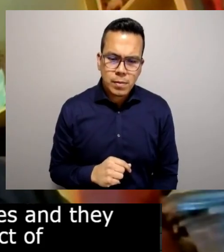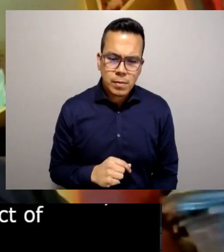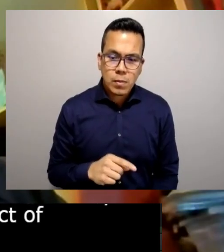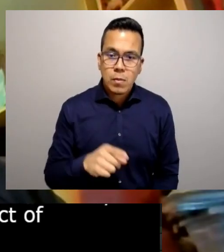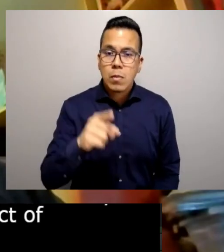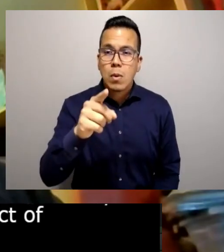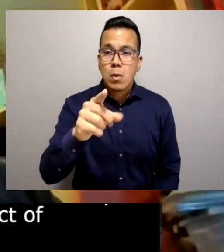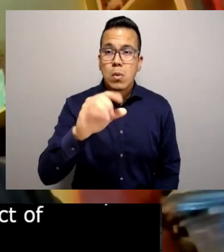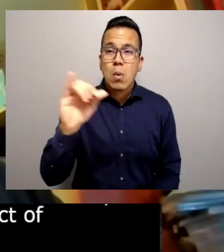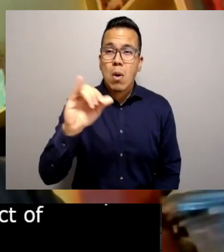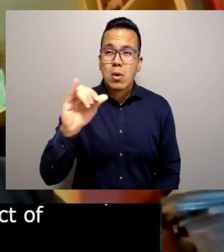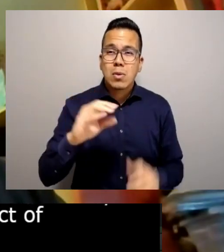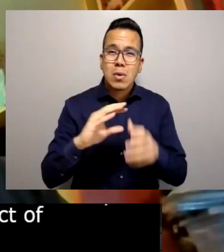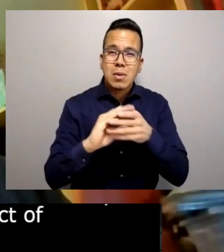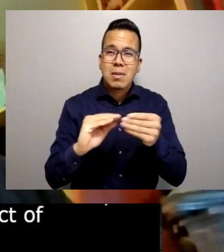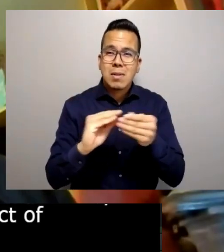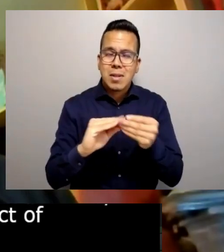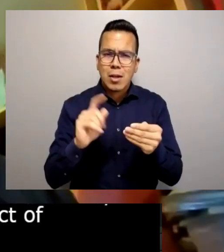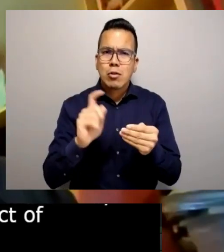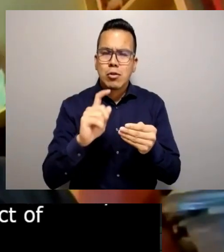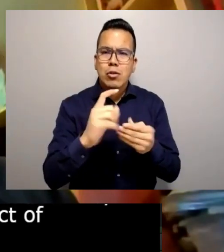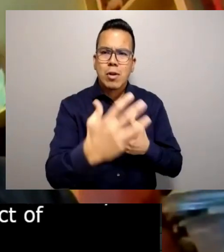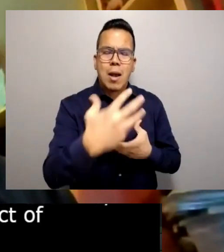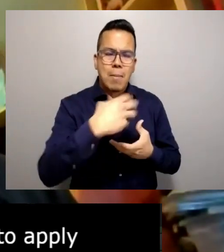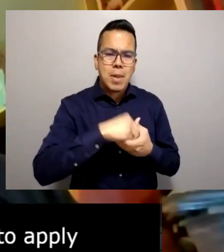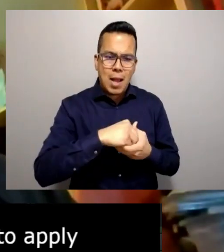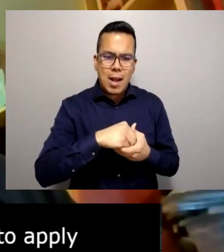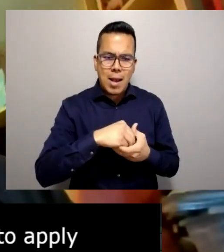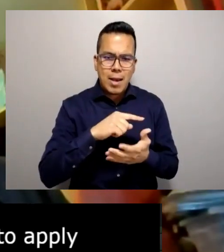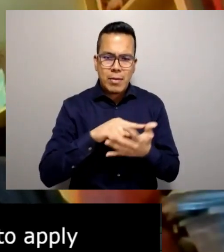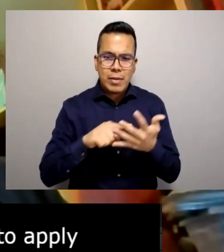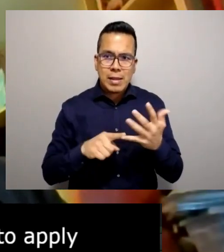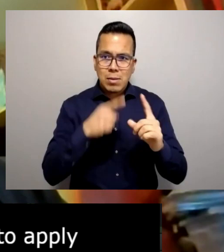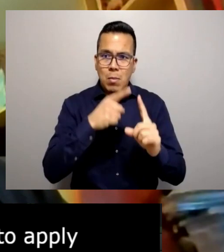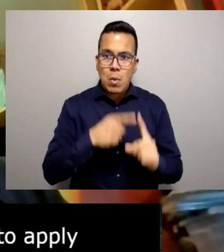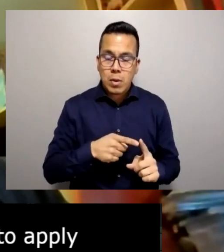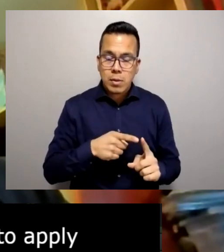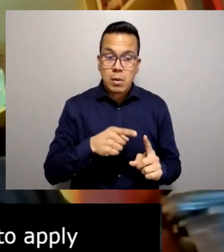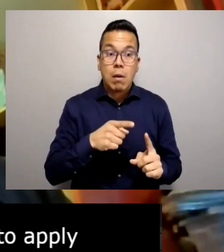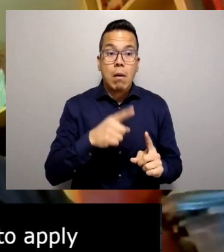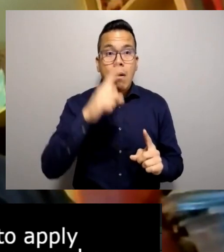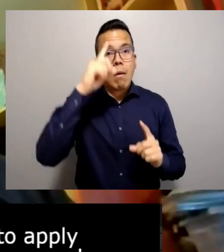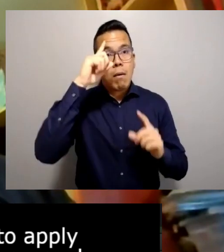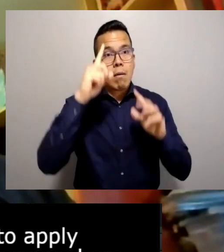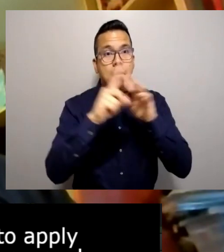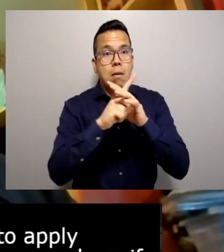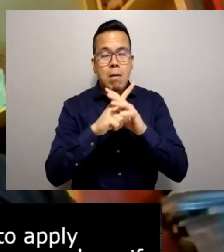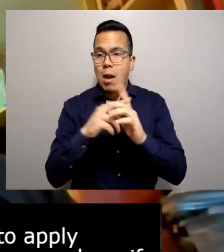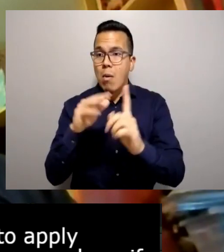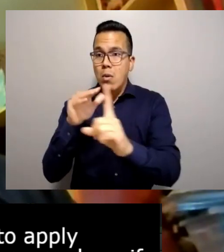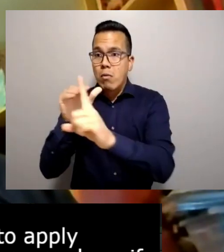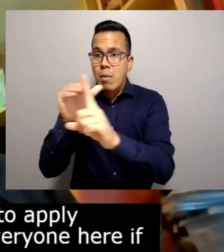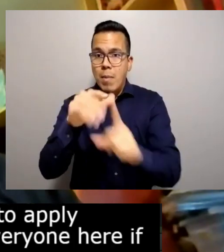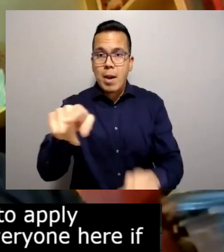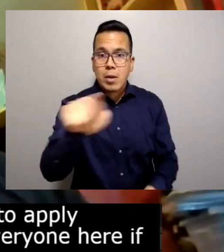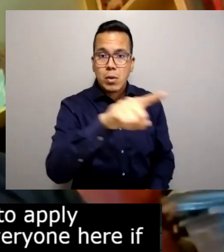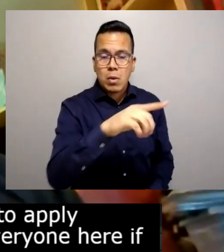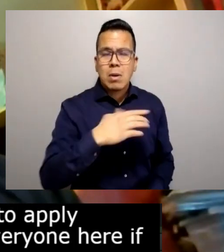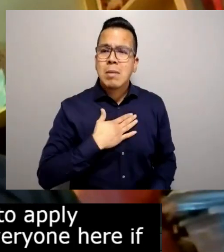apply these, and that reminded me that I should remind everyone here, if they haven't already done so, to apply to